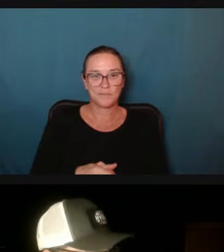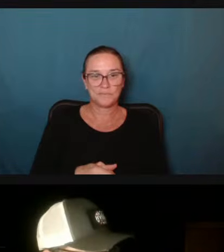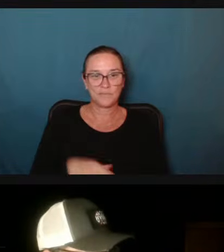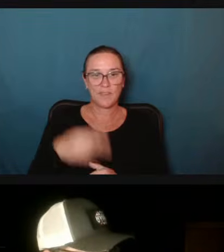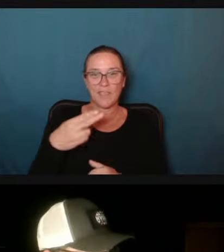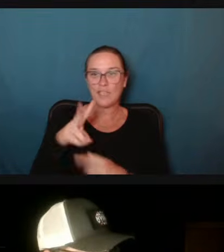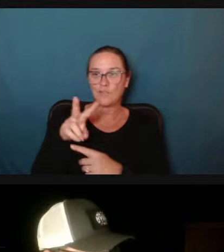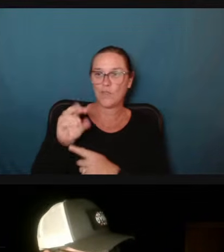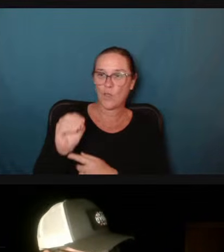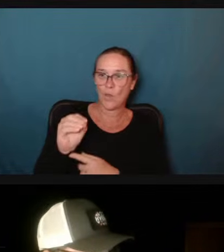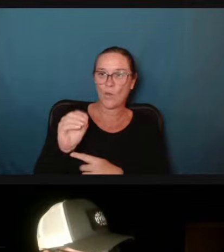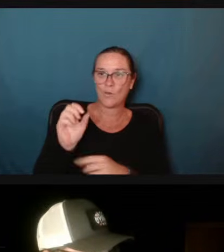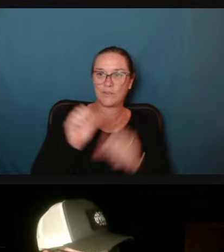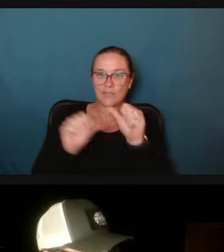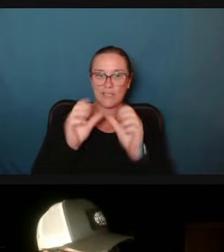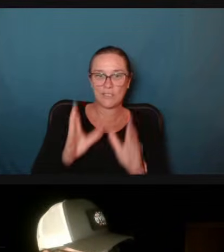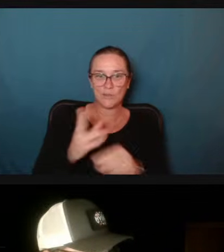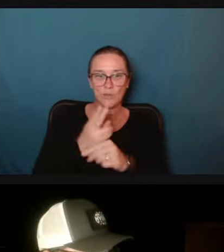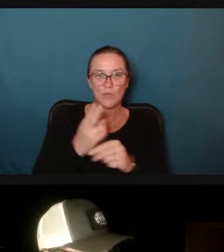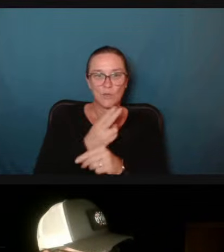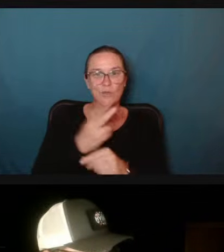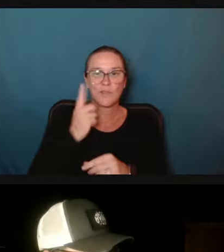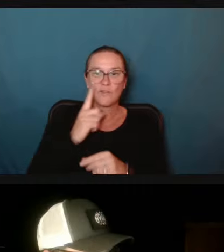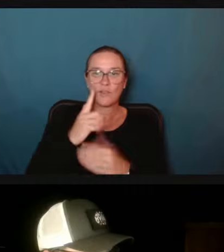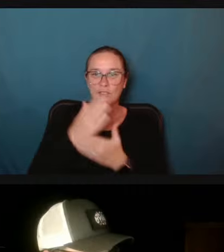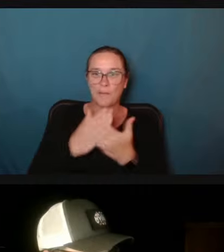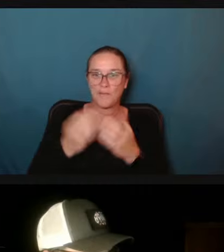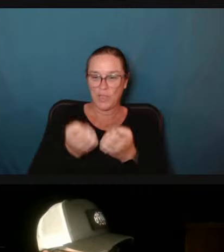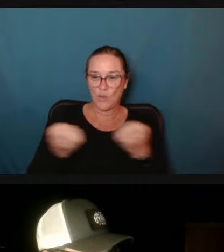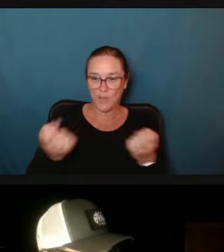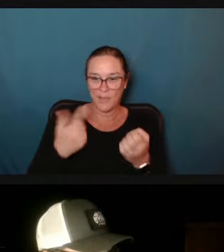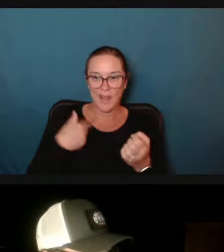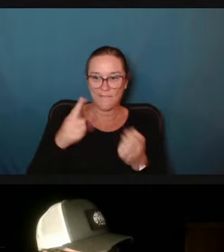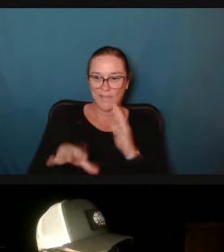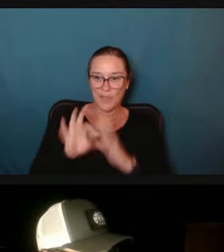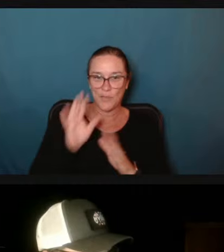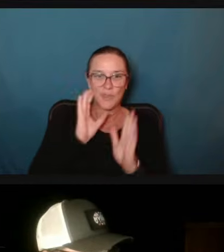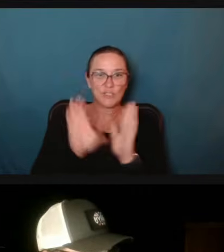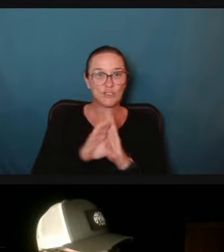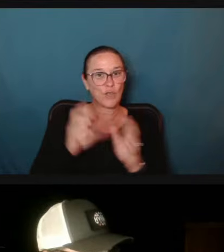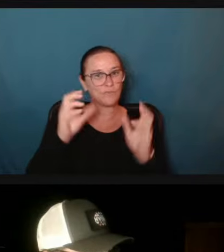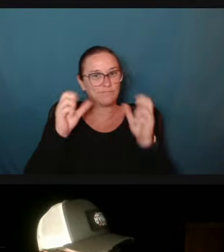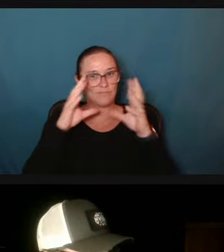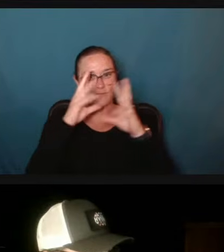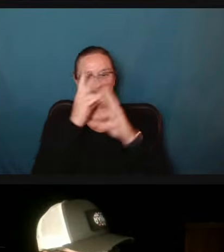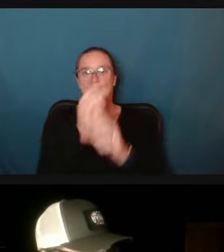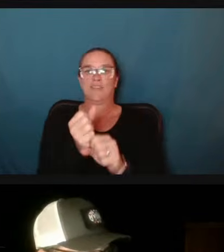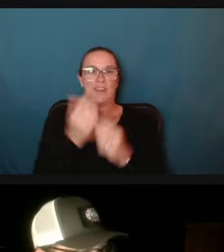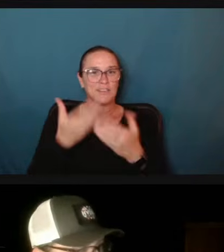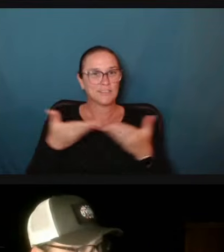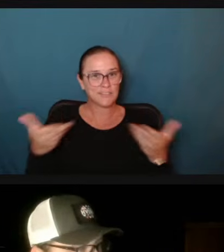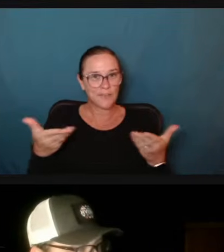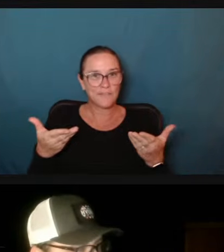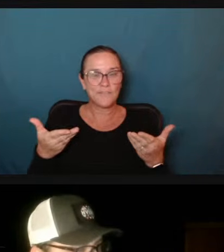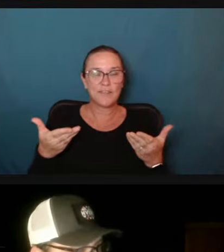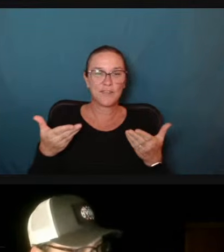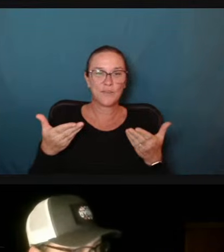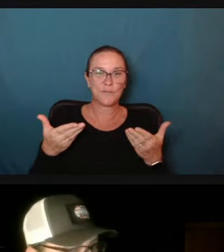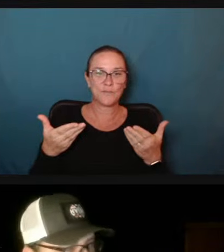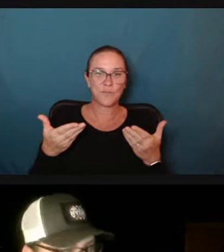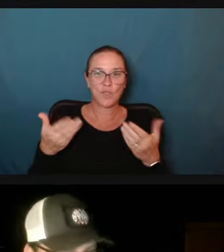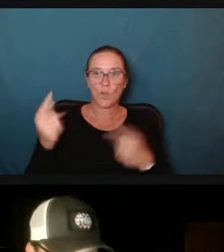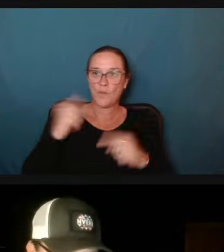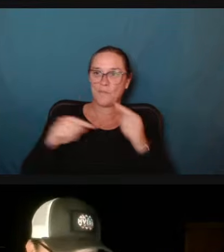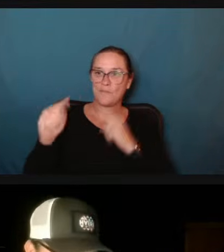scientists were using, like on top of Mauna Kea back there. So fascinating stuff. Yeah, it's to go back to the giants here, and